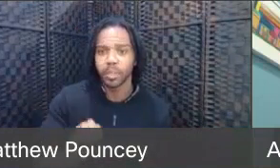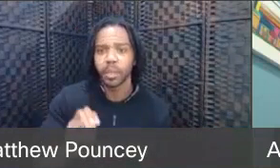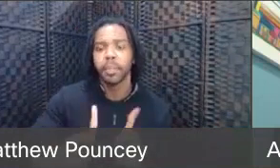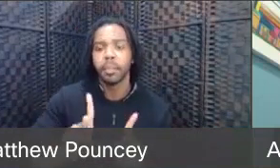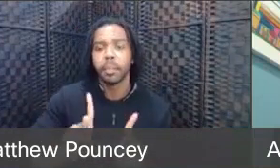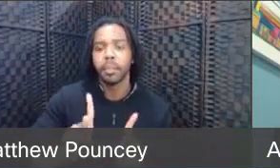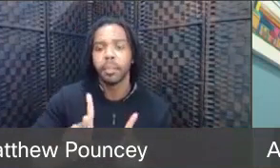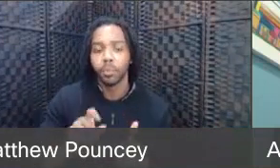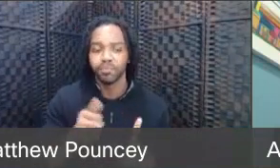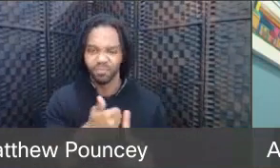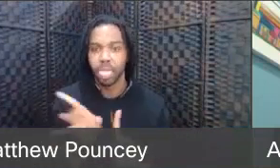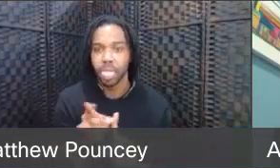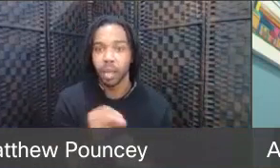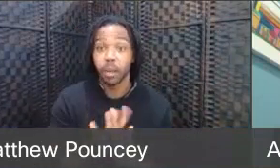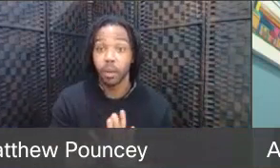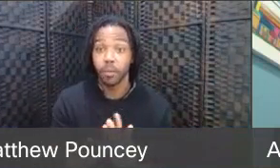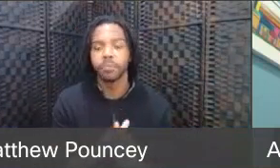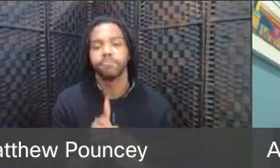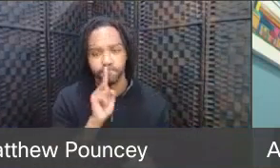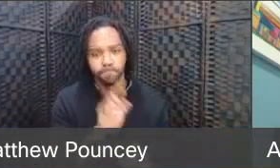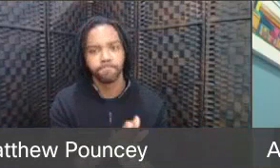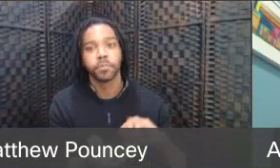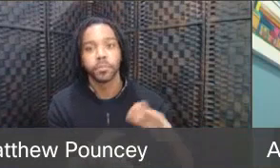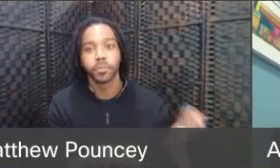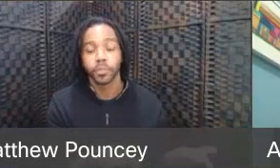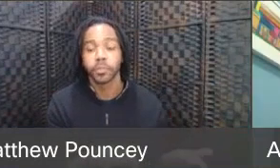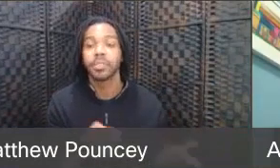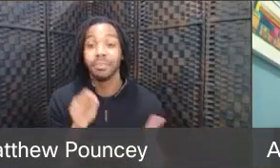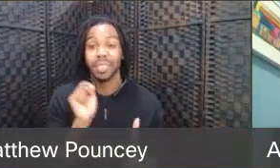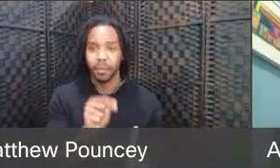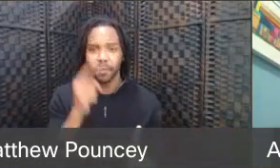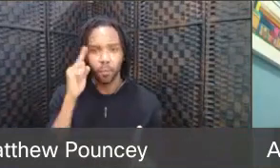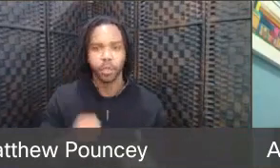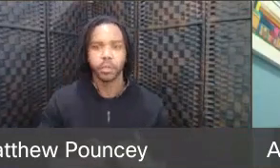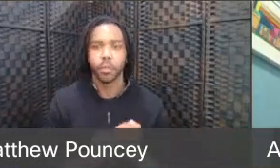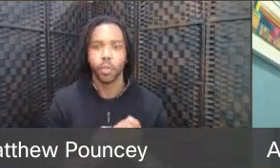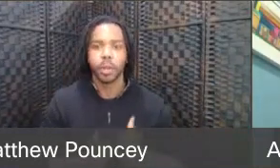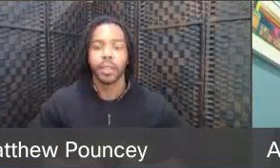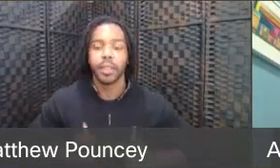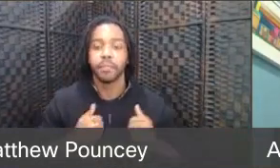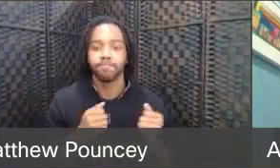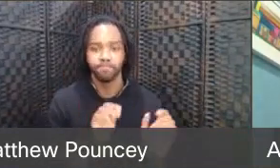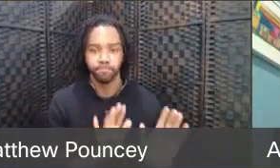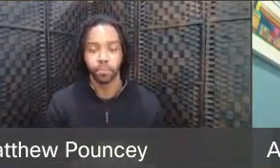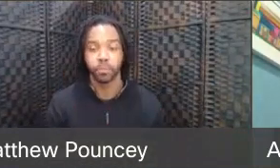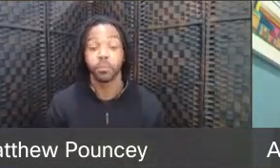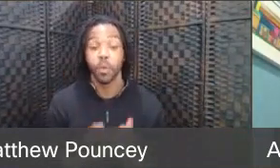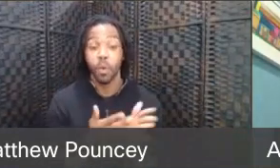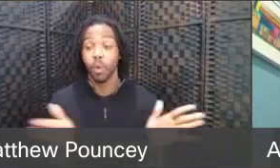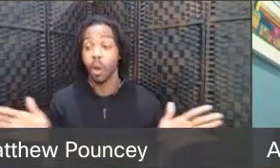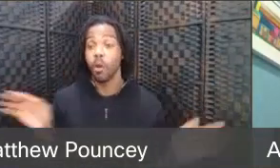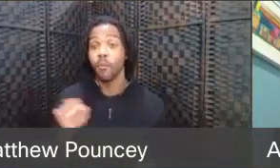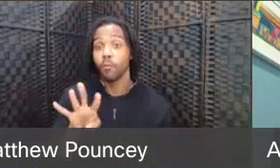COVID and had a COVID confirmed death in supported living. So overall, the 450